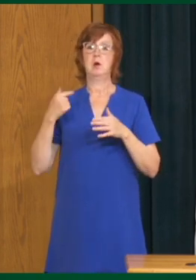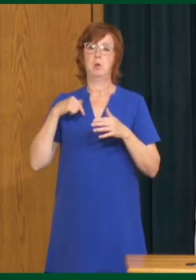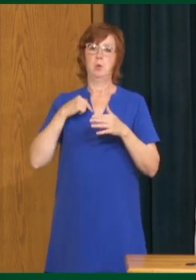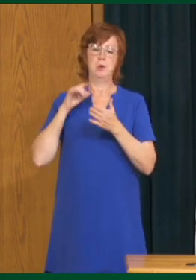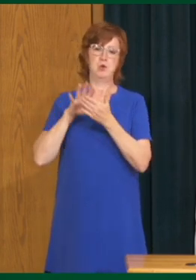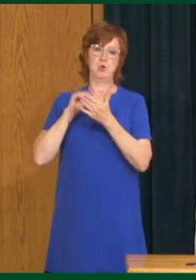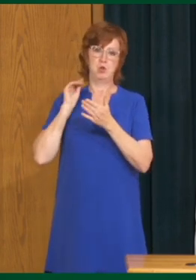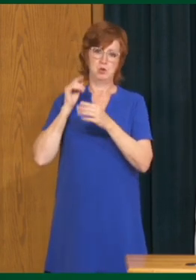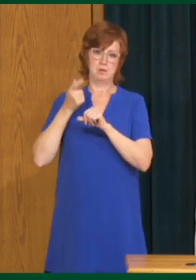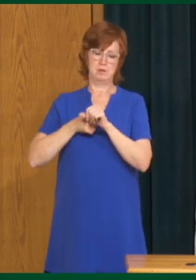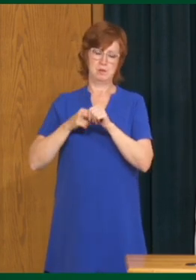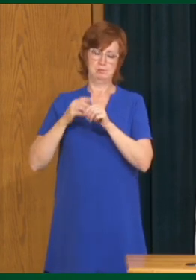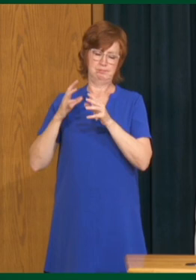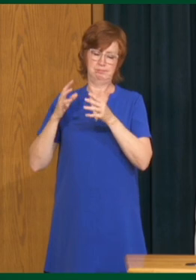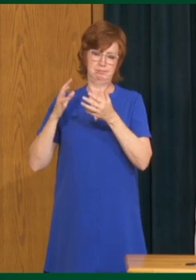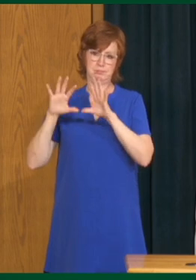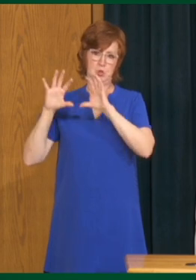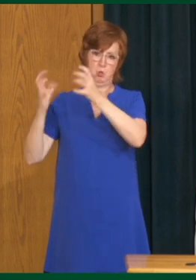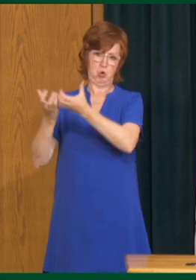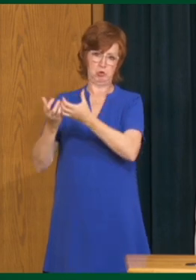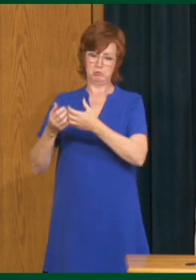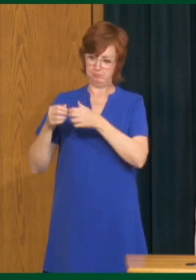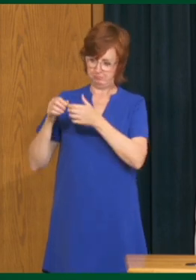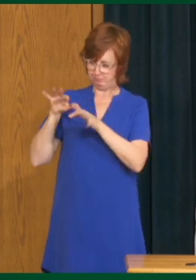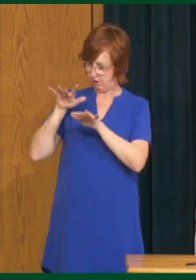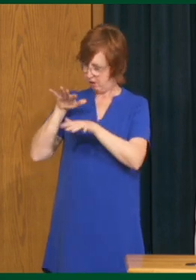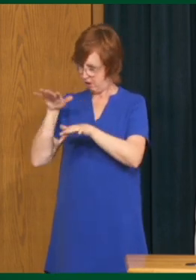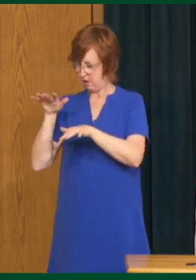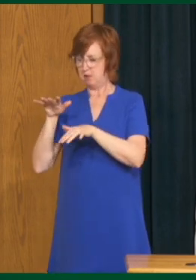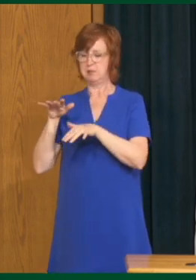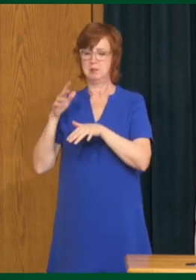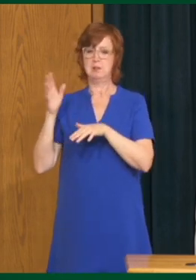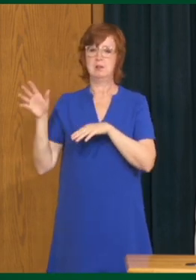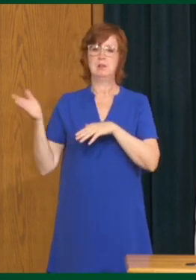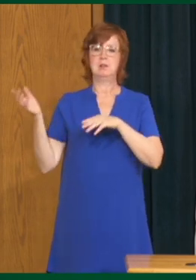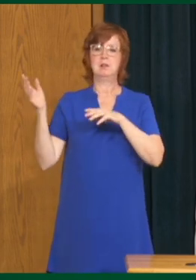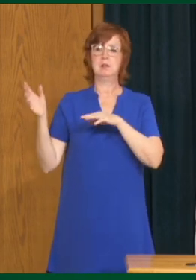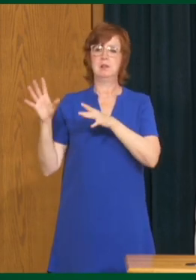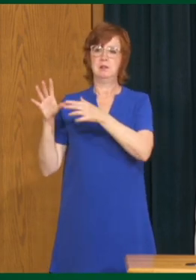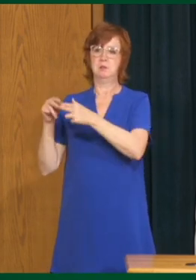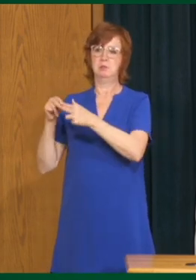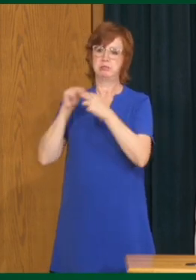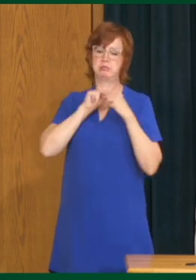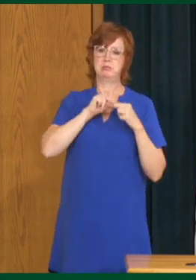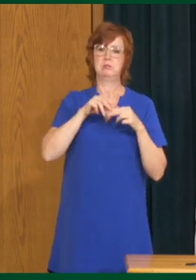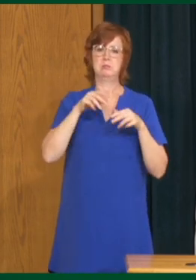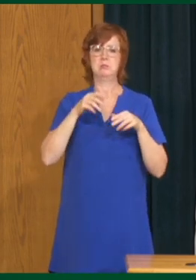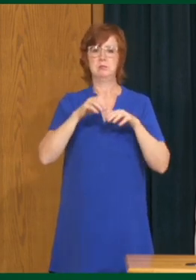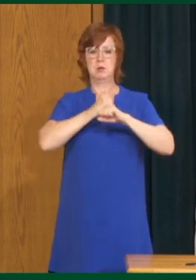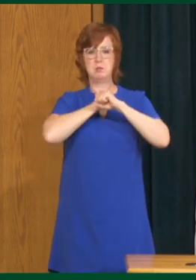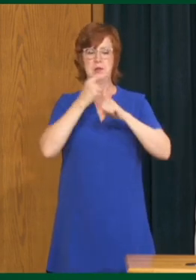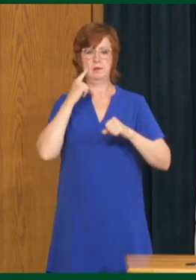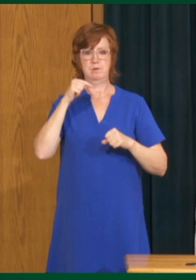hopefully we can prevent in Saskatchewan through all these measures. Do you have a follow-up question,